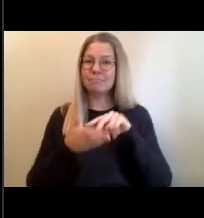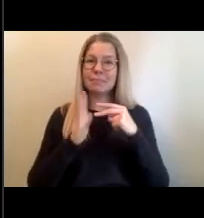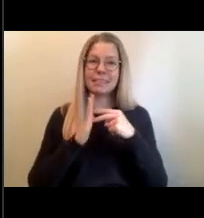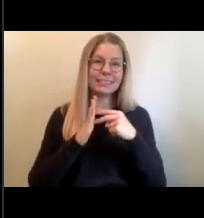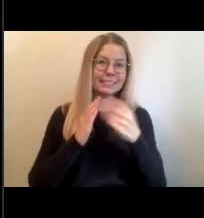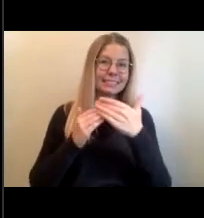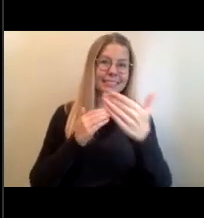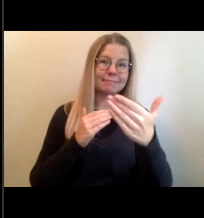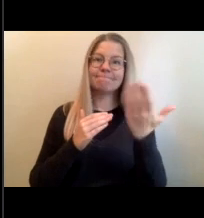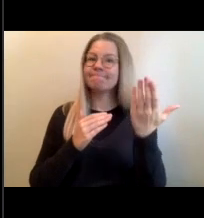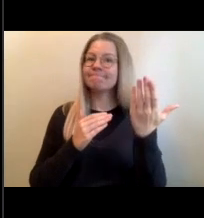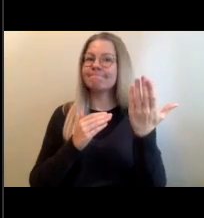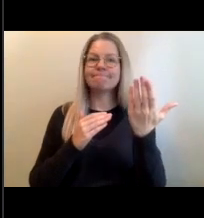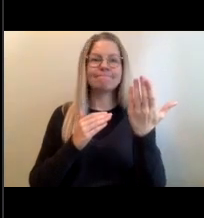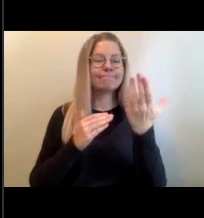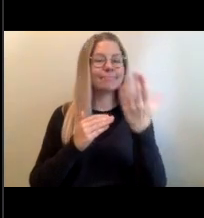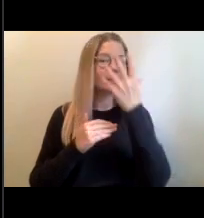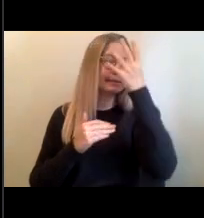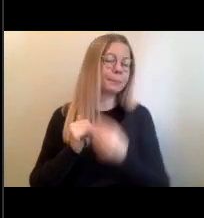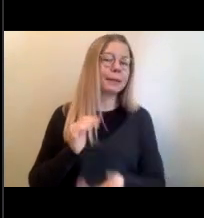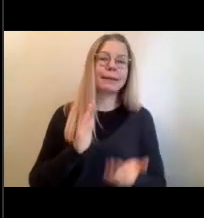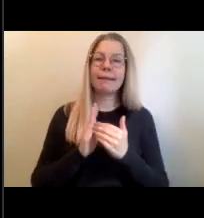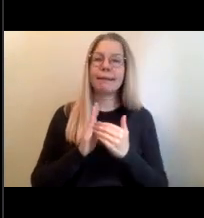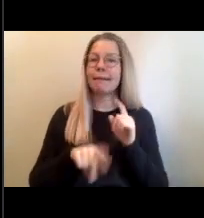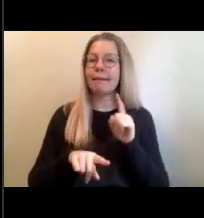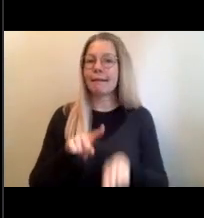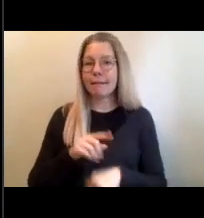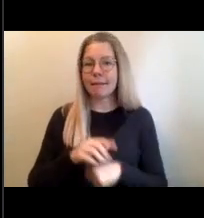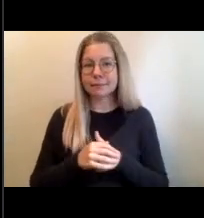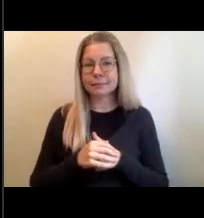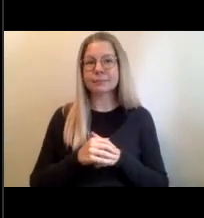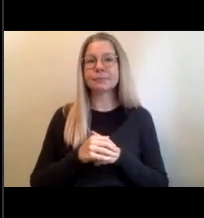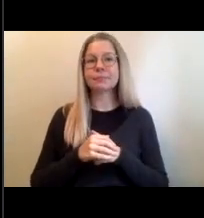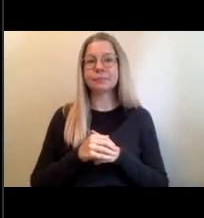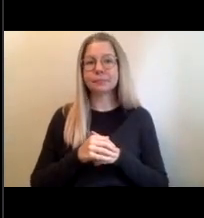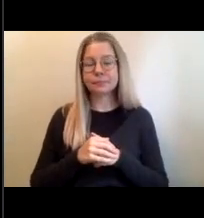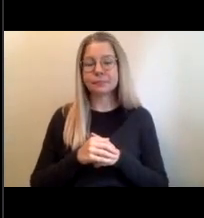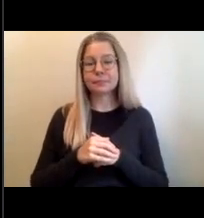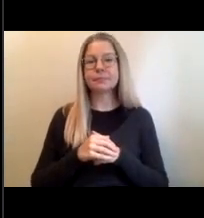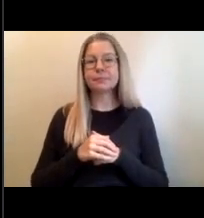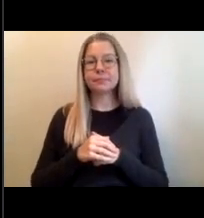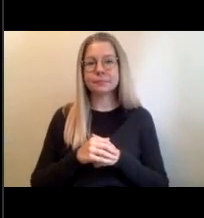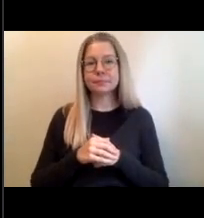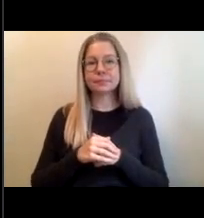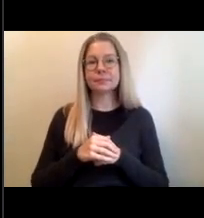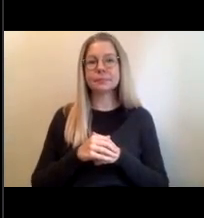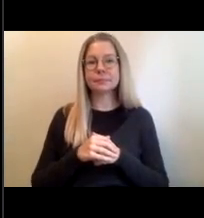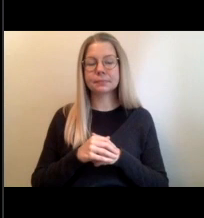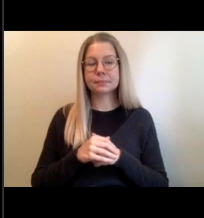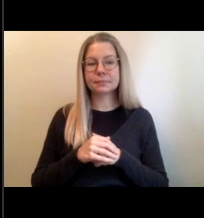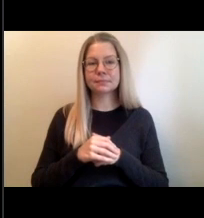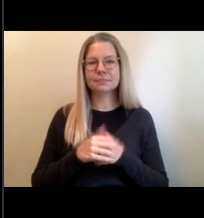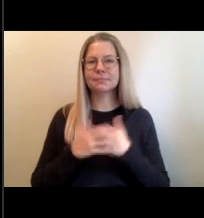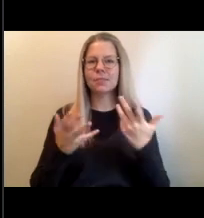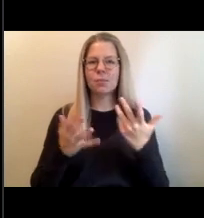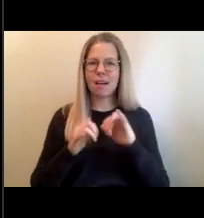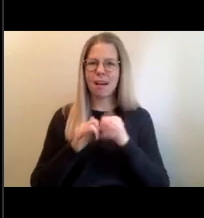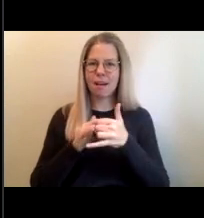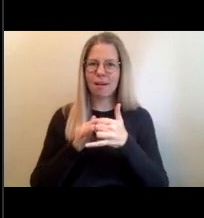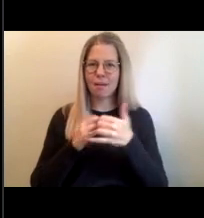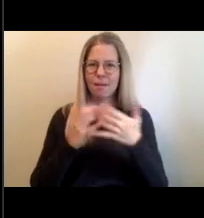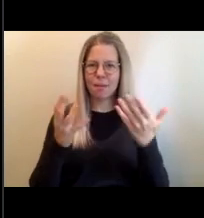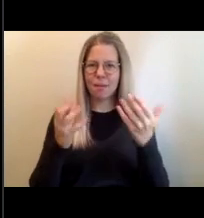a growing deficit in terms of your sleep health. So how do we change that? What do we